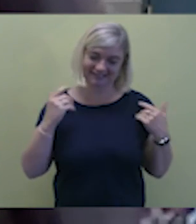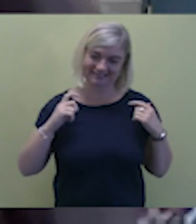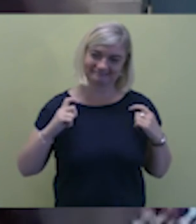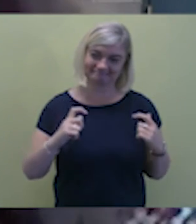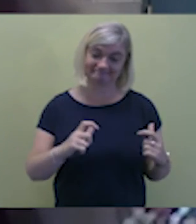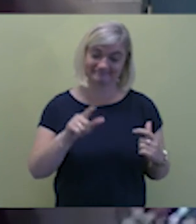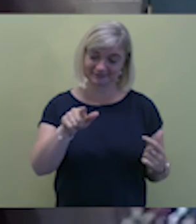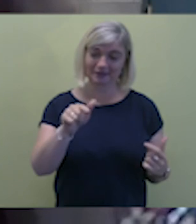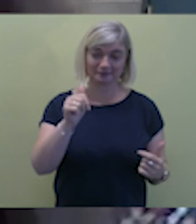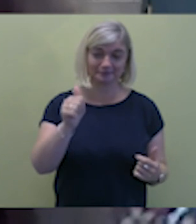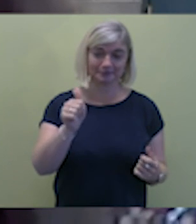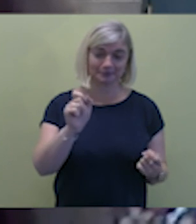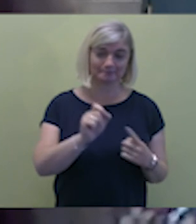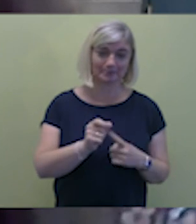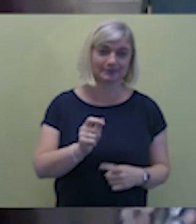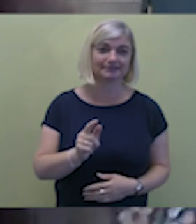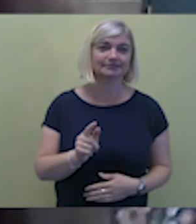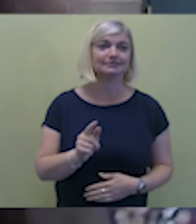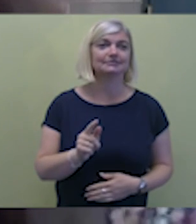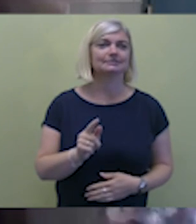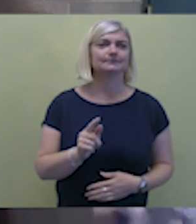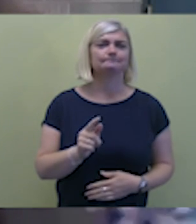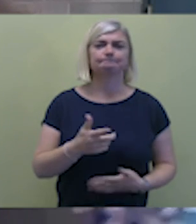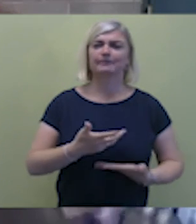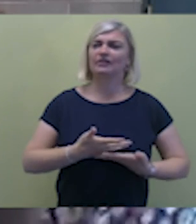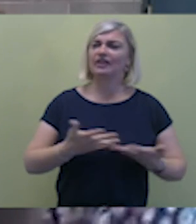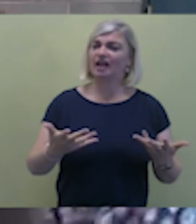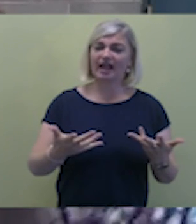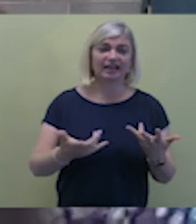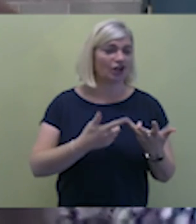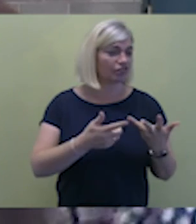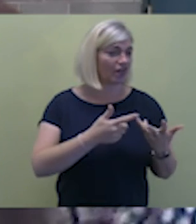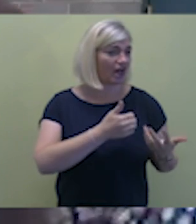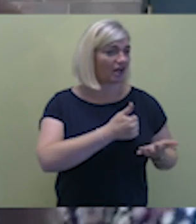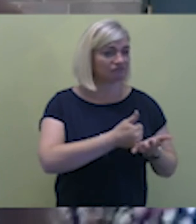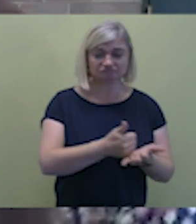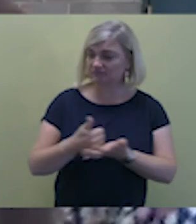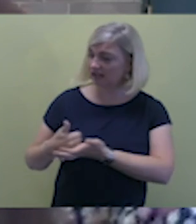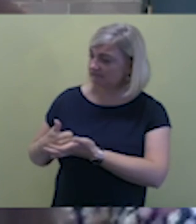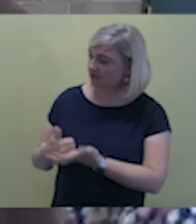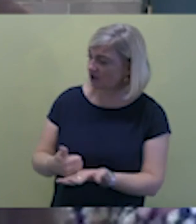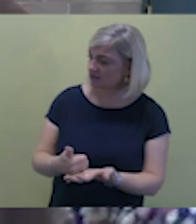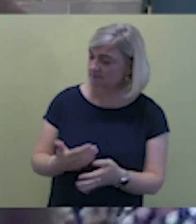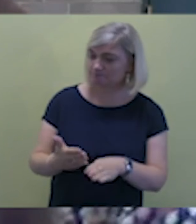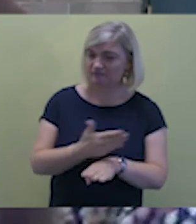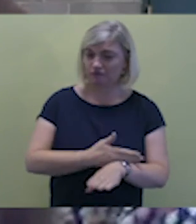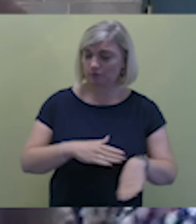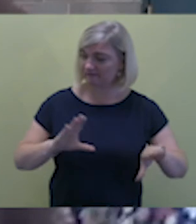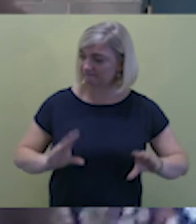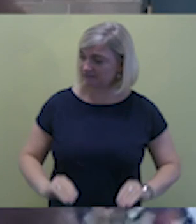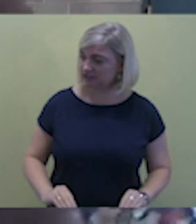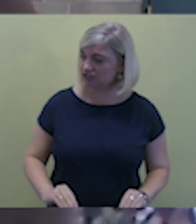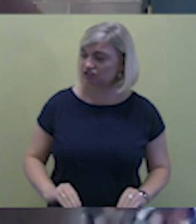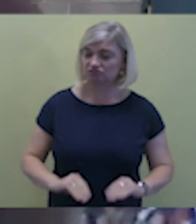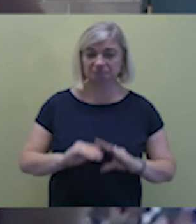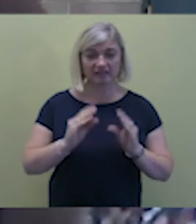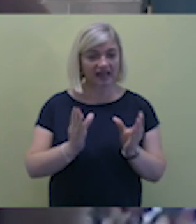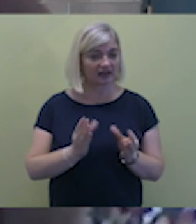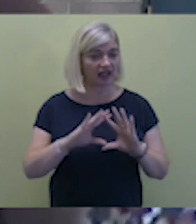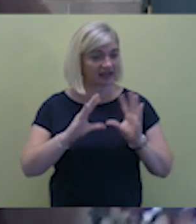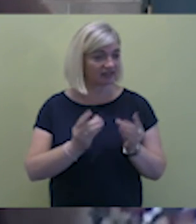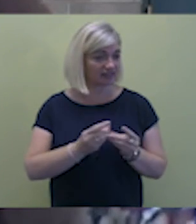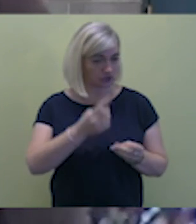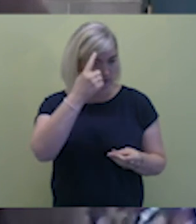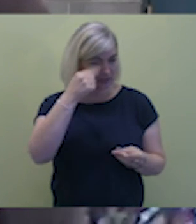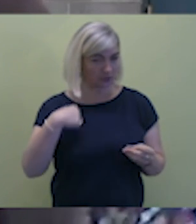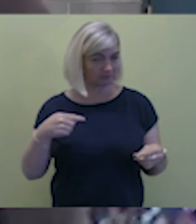yeah, that's a very good point. So finally, are there any other points that our panelists would like to make? Anything that you'd like to